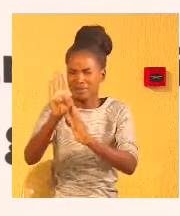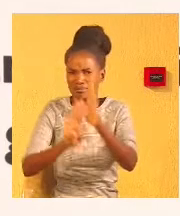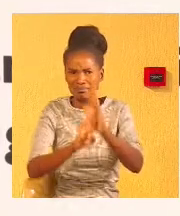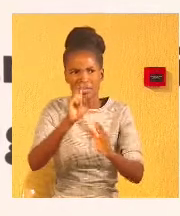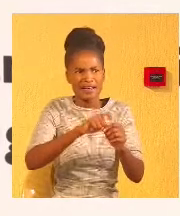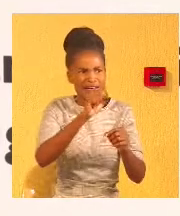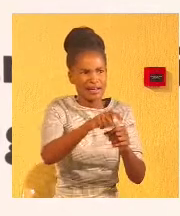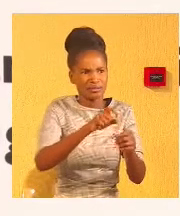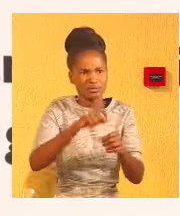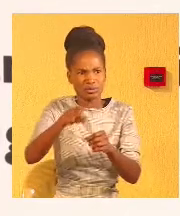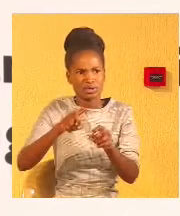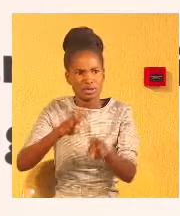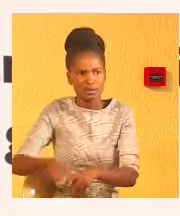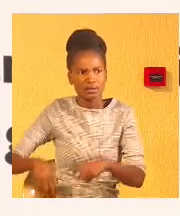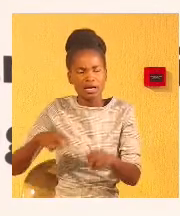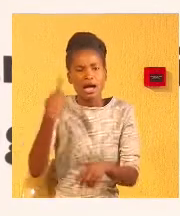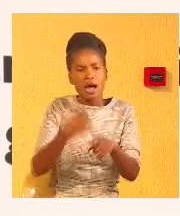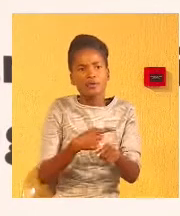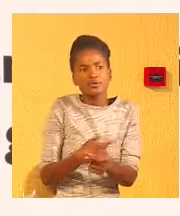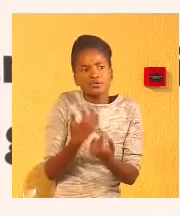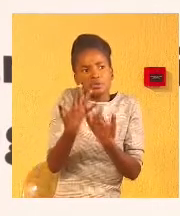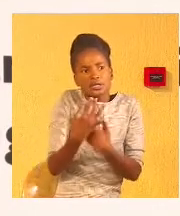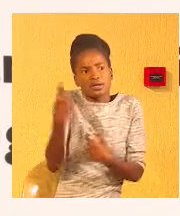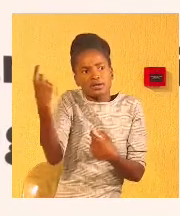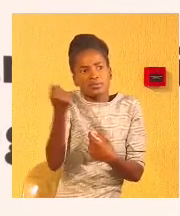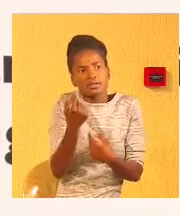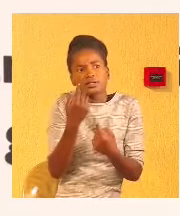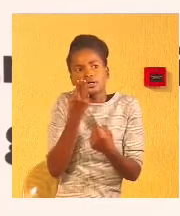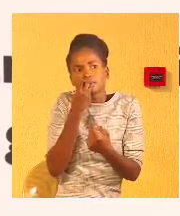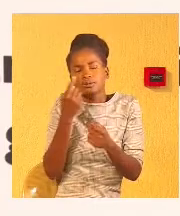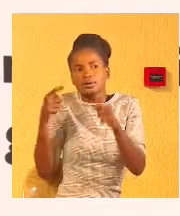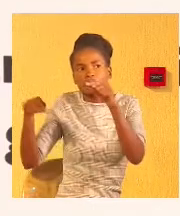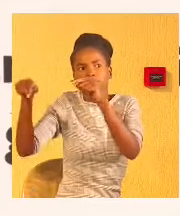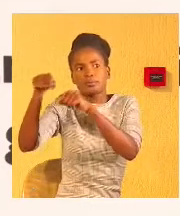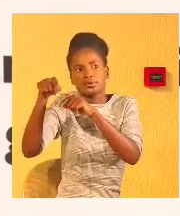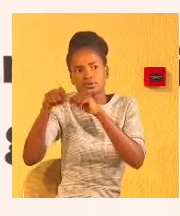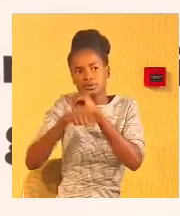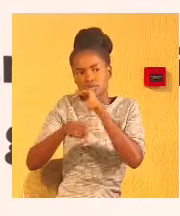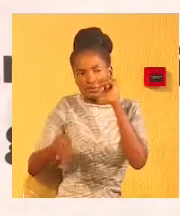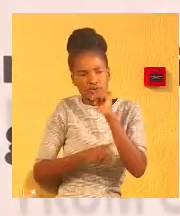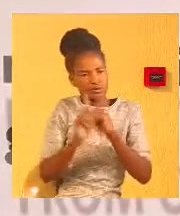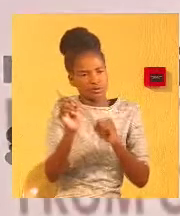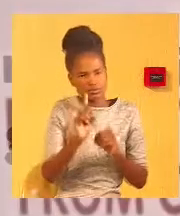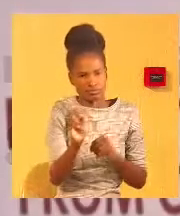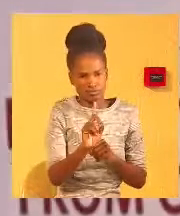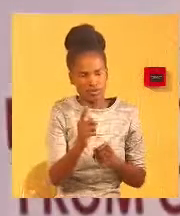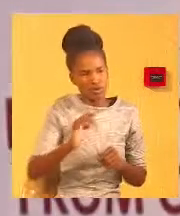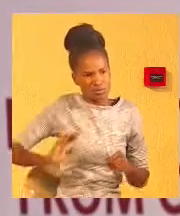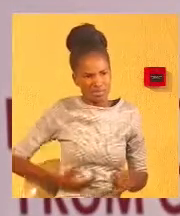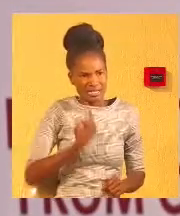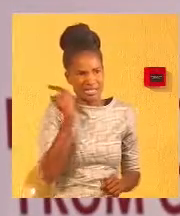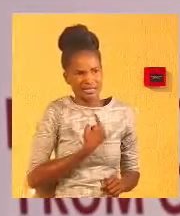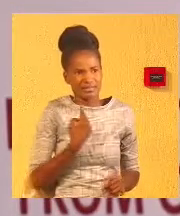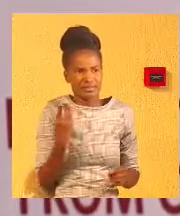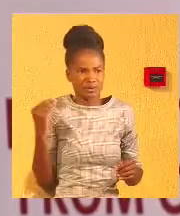produce and not rely on other countries for our food security. Thank you very much, Mr. Masika. Thank you Thank for you. that.